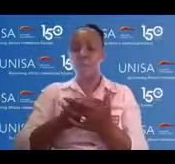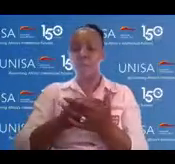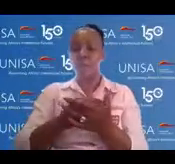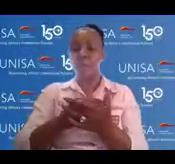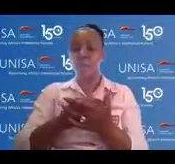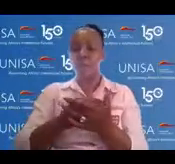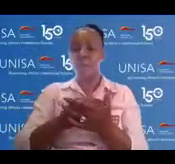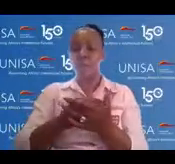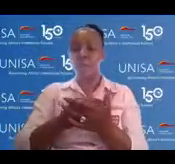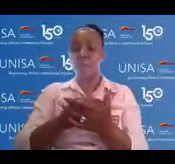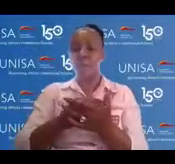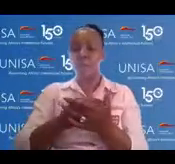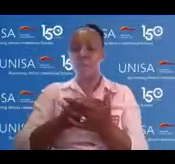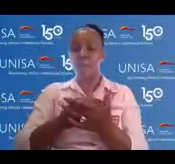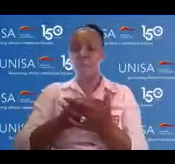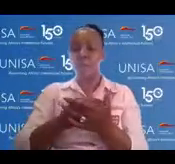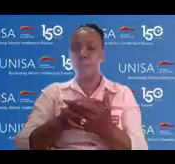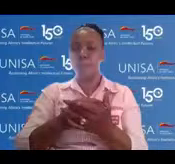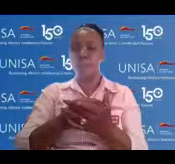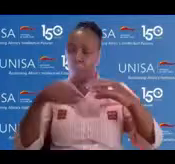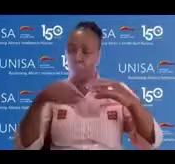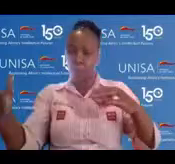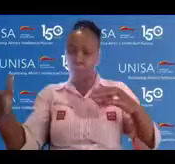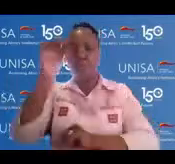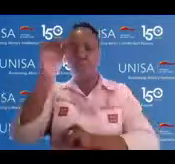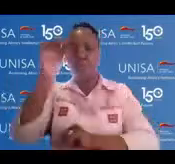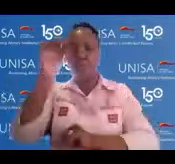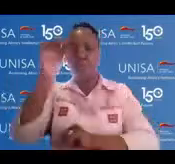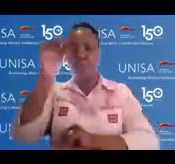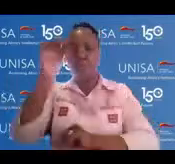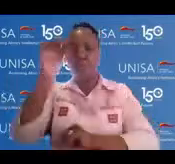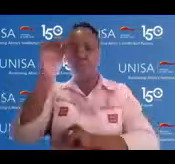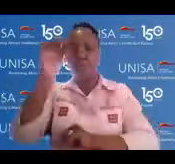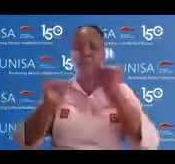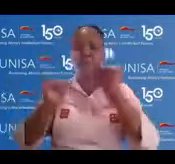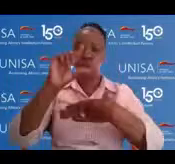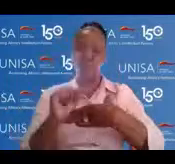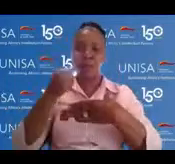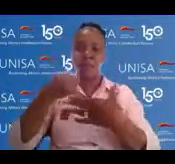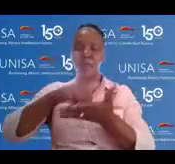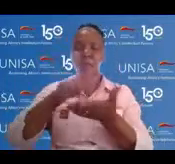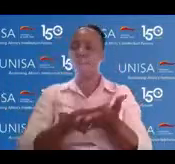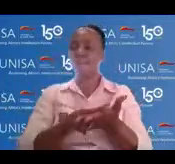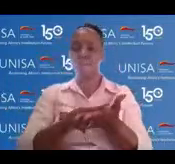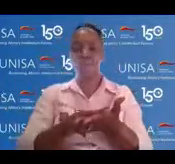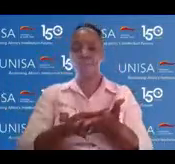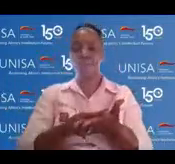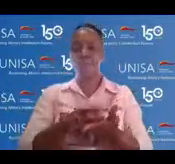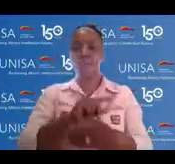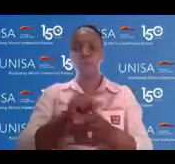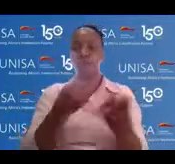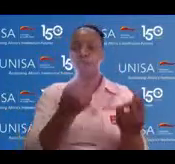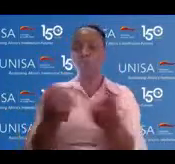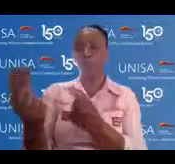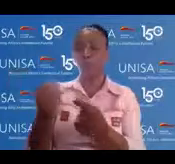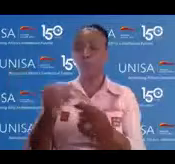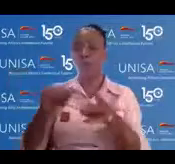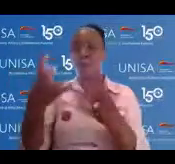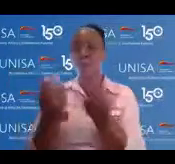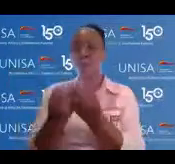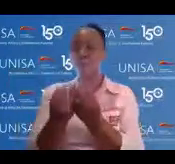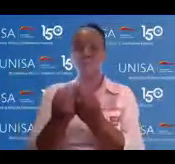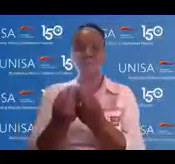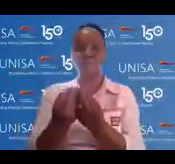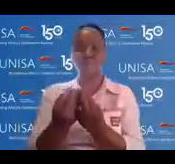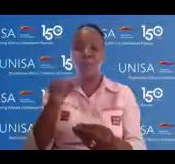assessment. So you cannot close or minimize the app in order to do all sorts of other things. So this out of app